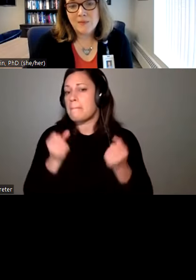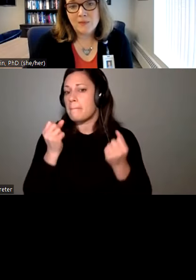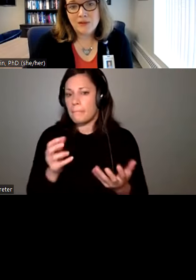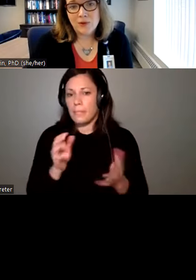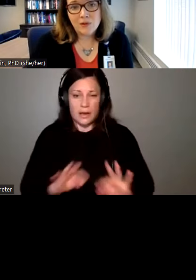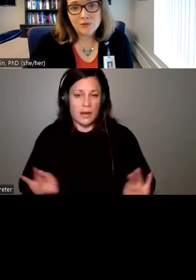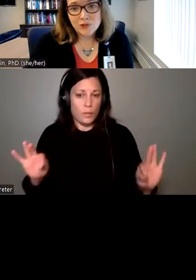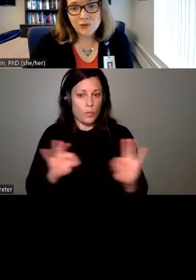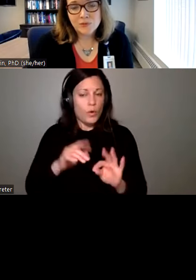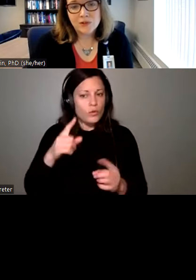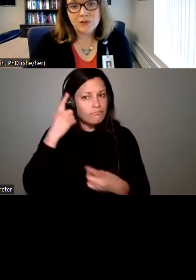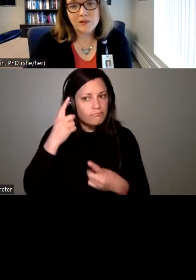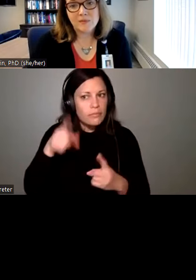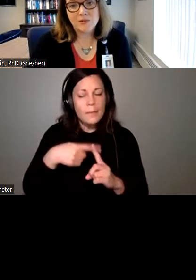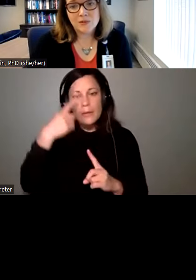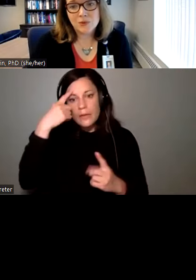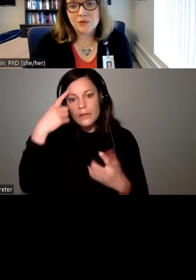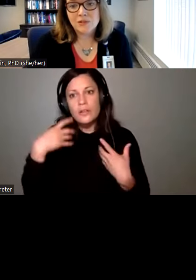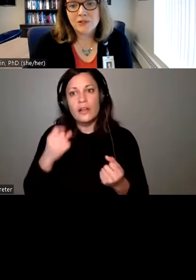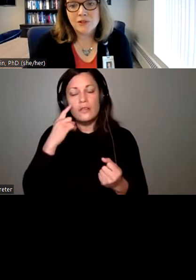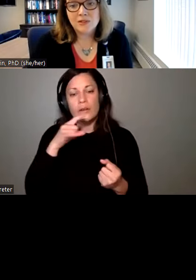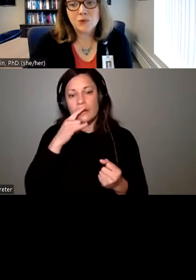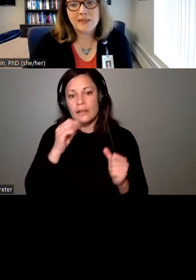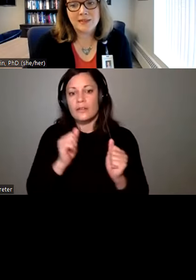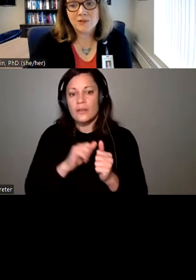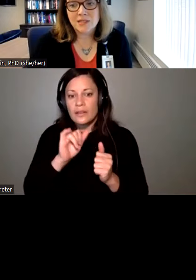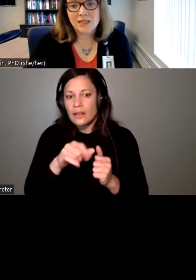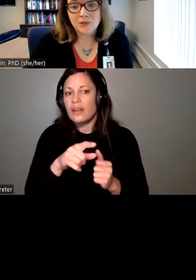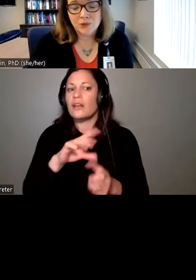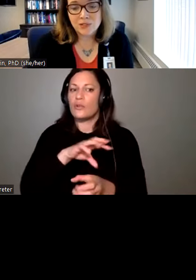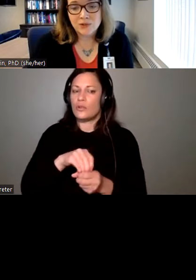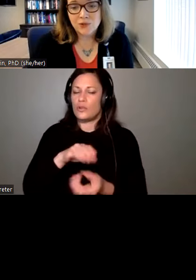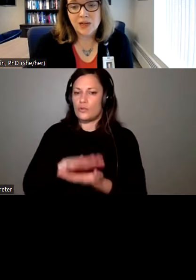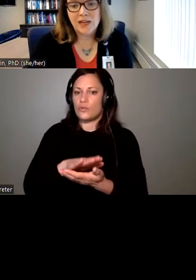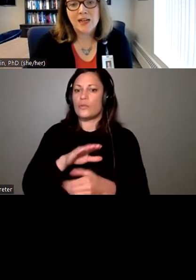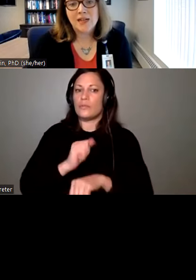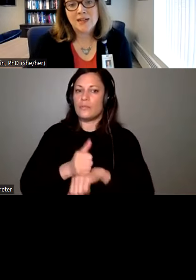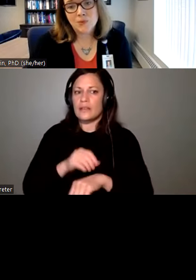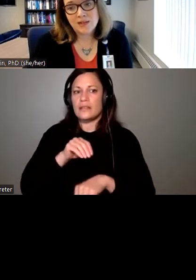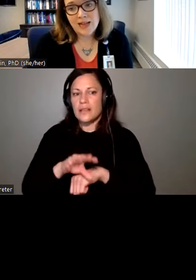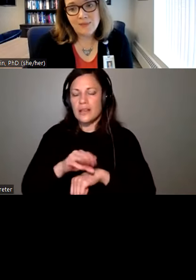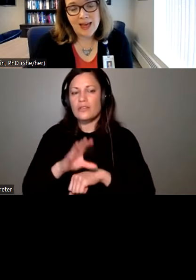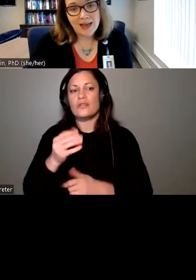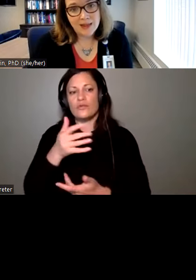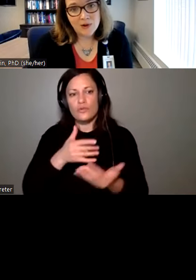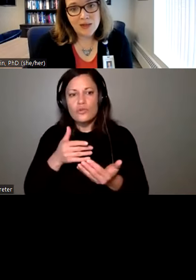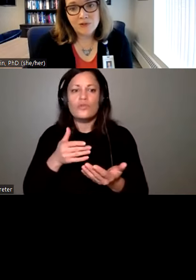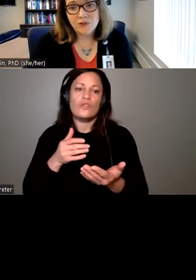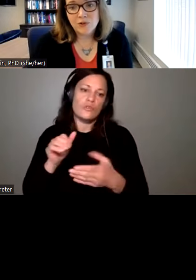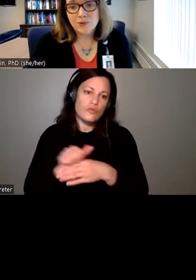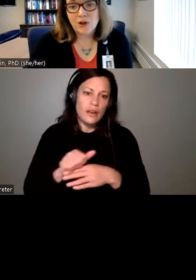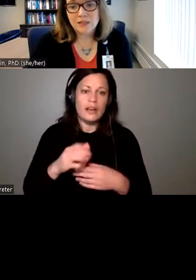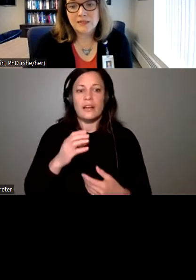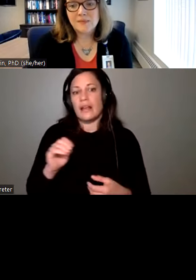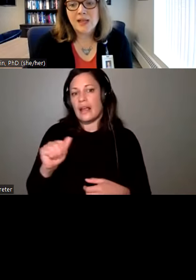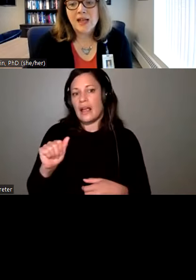we think about mental health for children with neurodevelopmental disorders, including school-based counseling and social skills training, as well as ABA therapy for